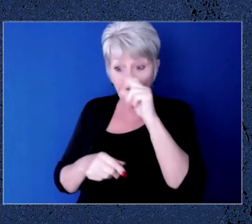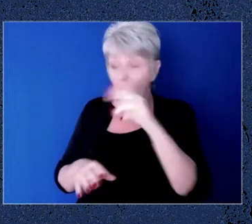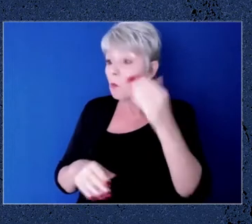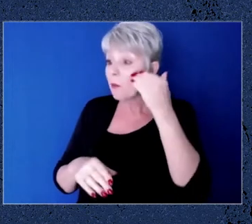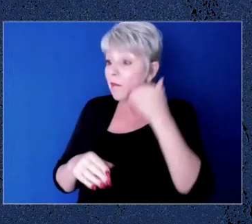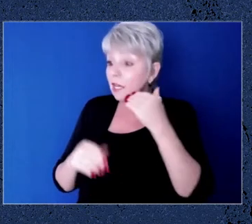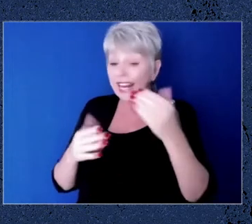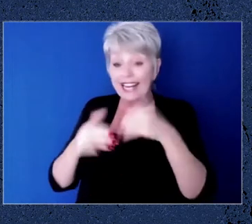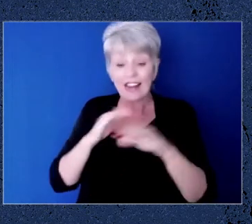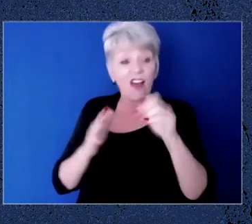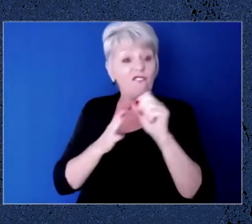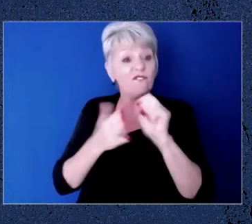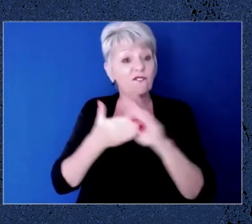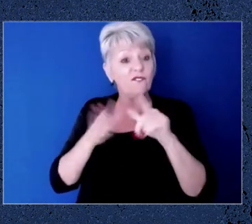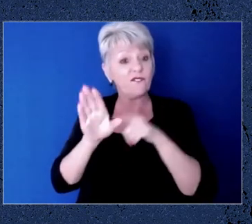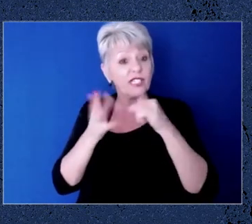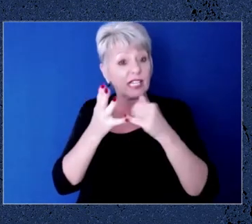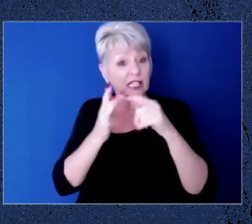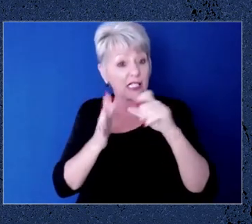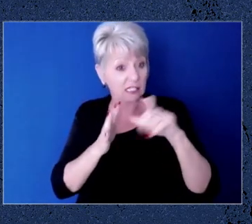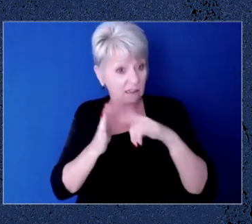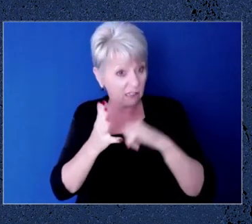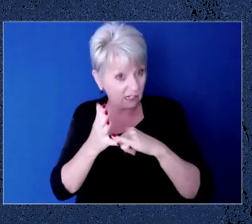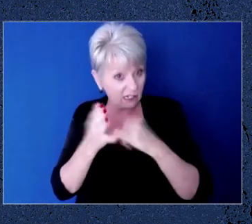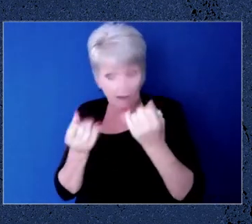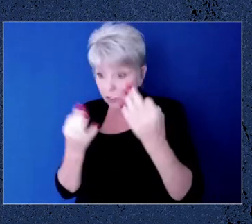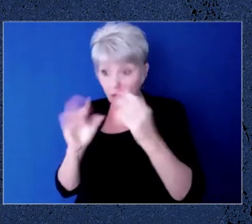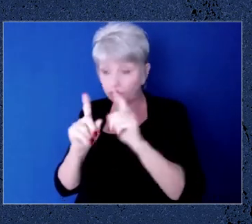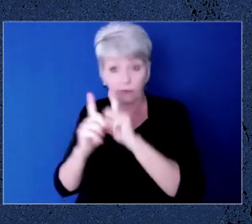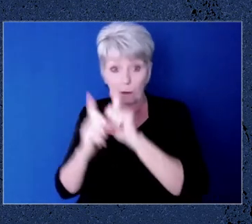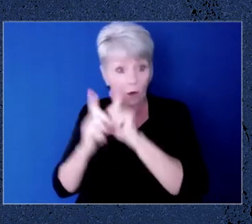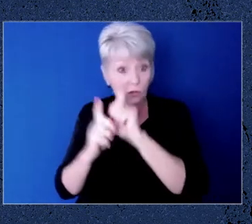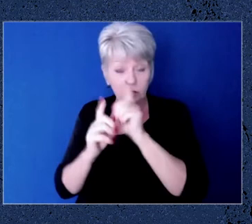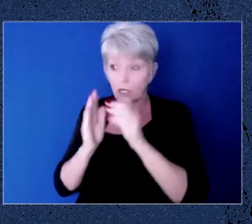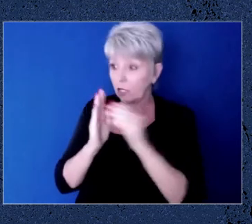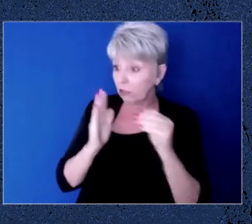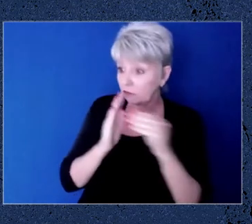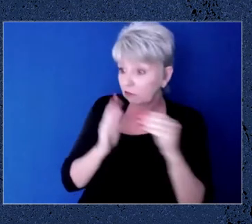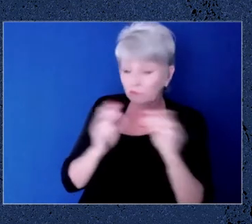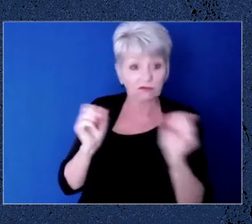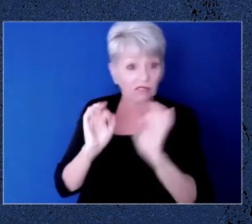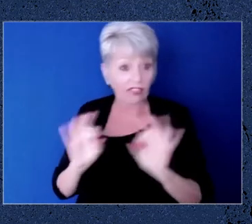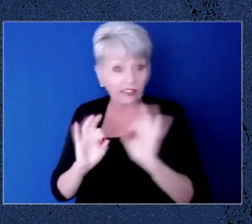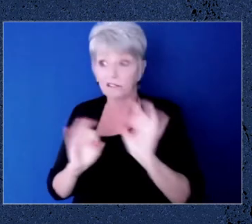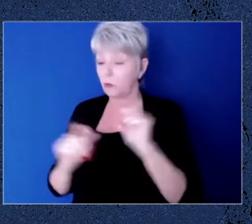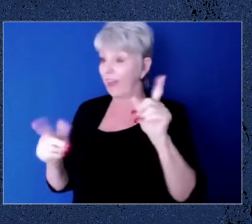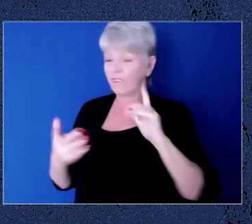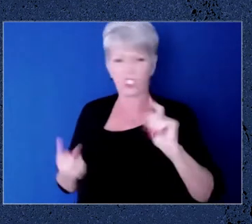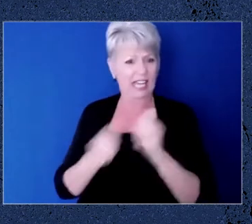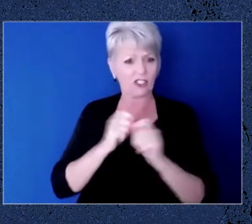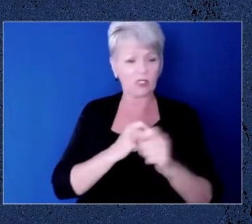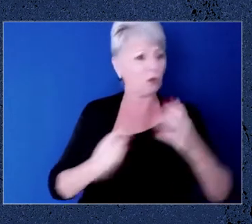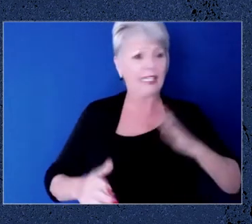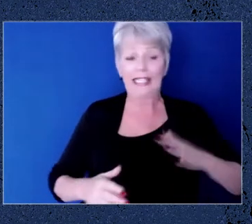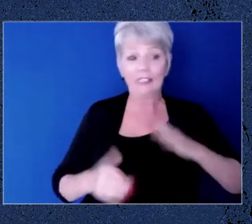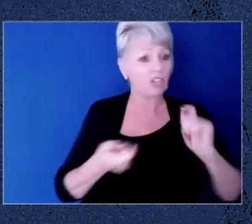see female role models. So they're not, you know, so you have to change it here, you have to change it here. Yeah, it's all sorts of changes required. It's not one place, there's no magic